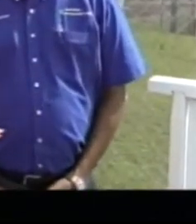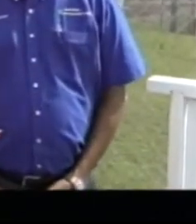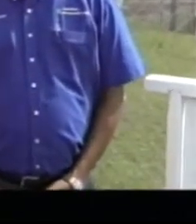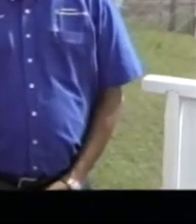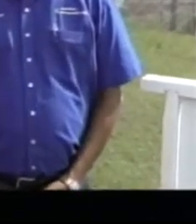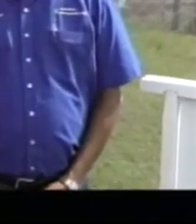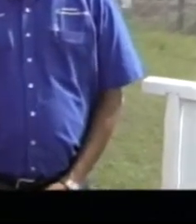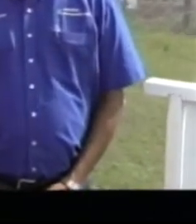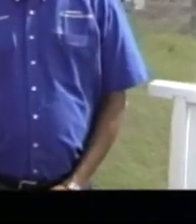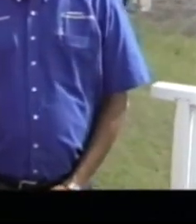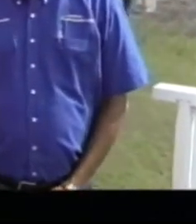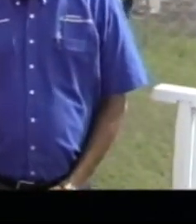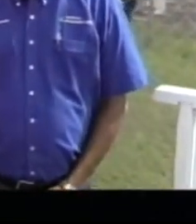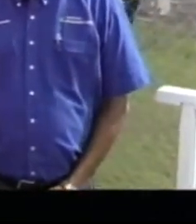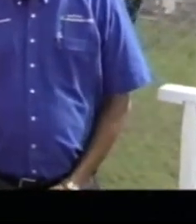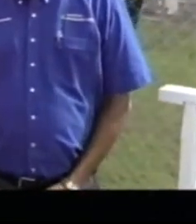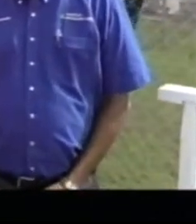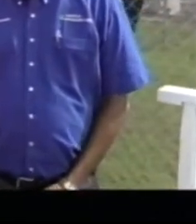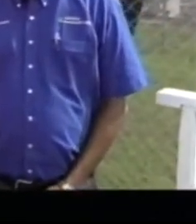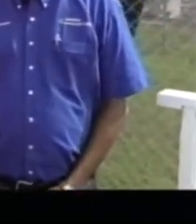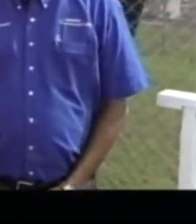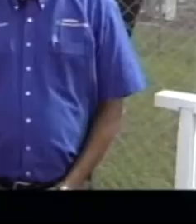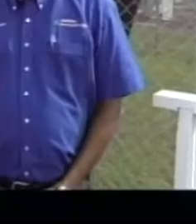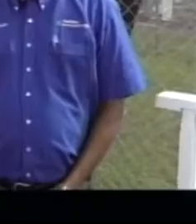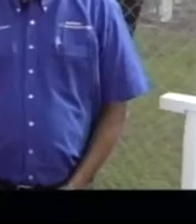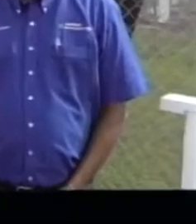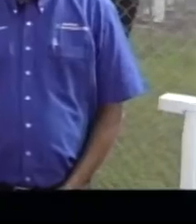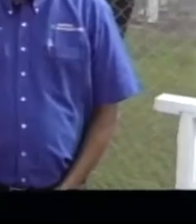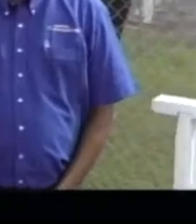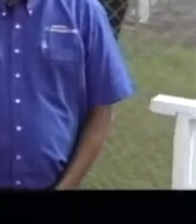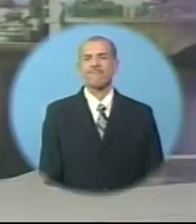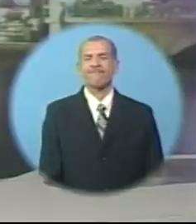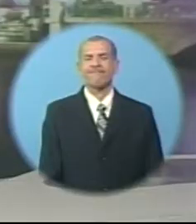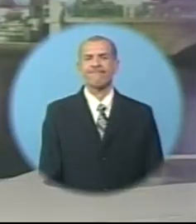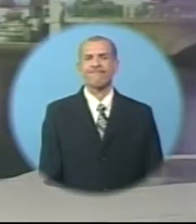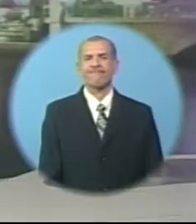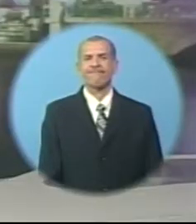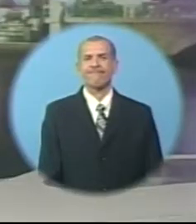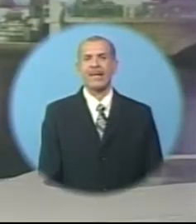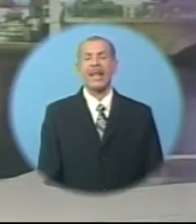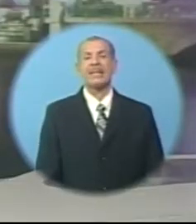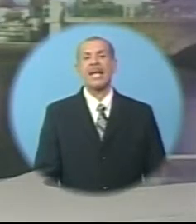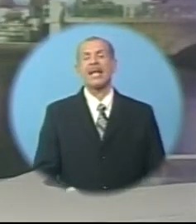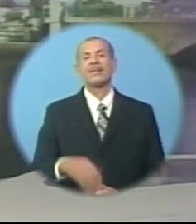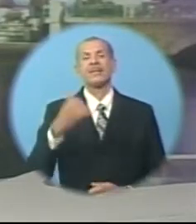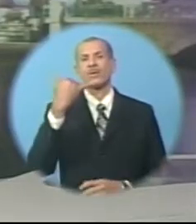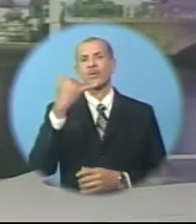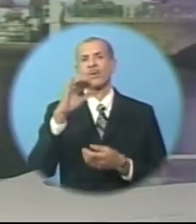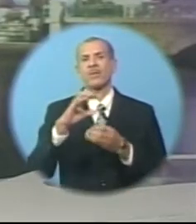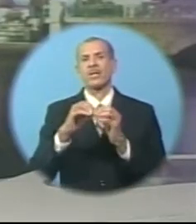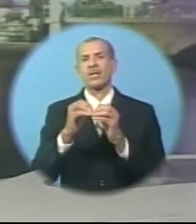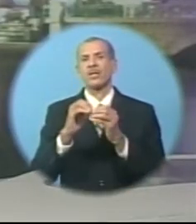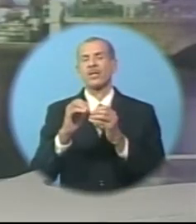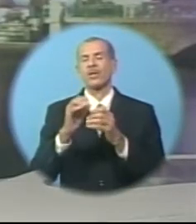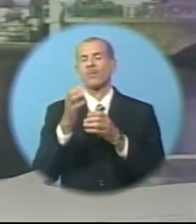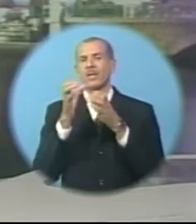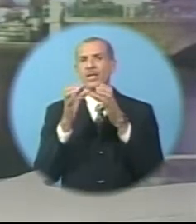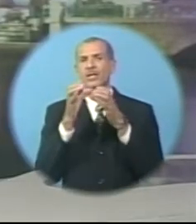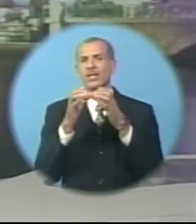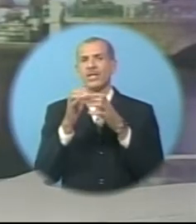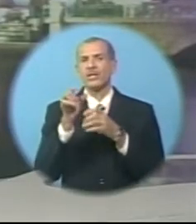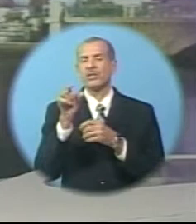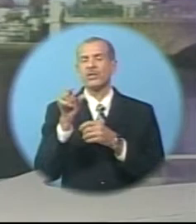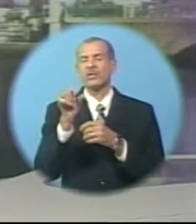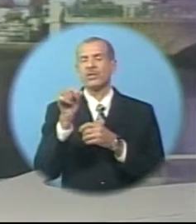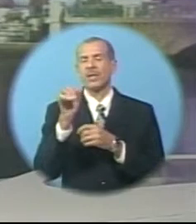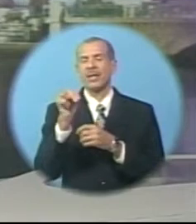this, the Guardians of Our Heritage, I think he would be well pleased. Well, telecommunications giant Digicel will be celebrating the